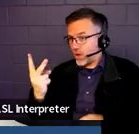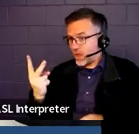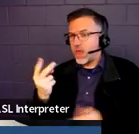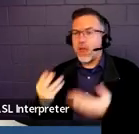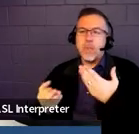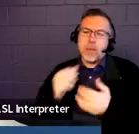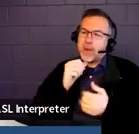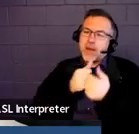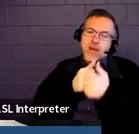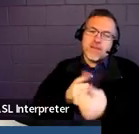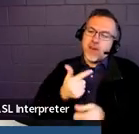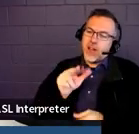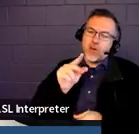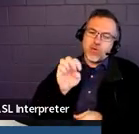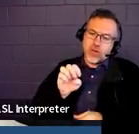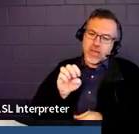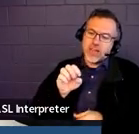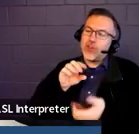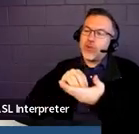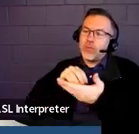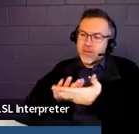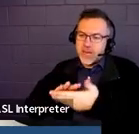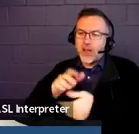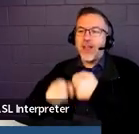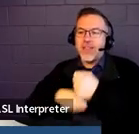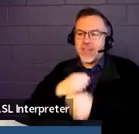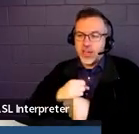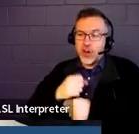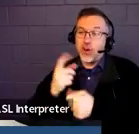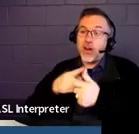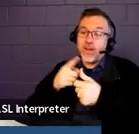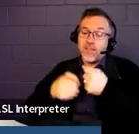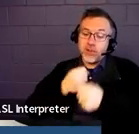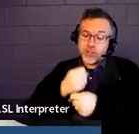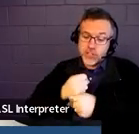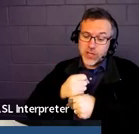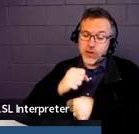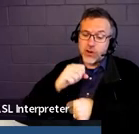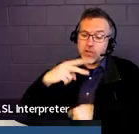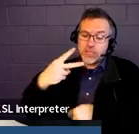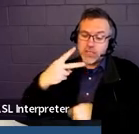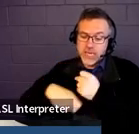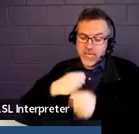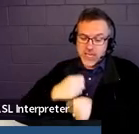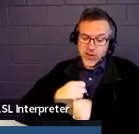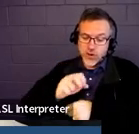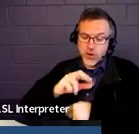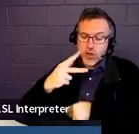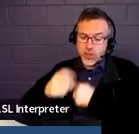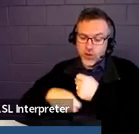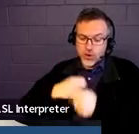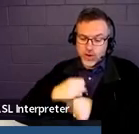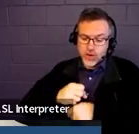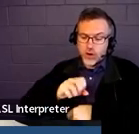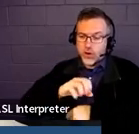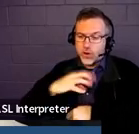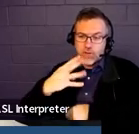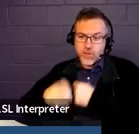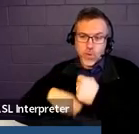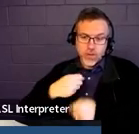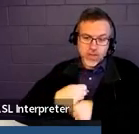then you do it by year, right? First year, second year, third year, fourth year, fifth year, or you could do